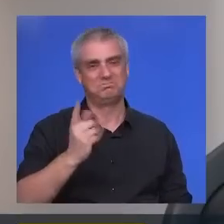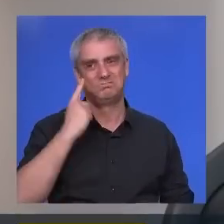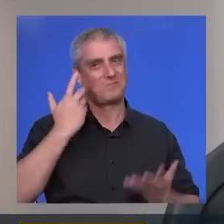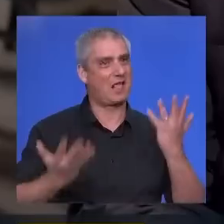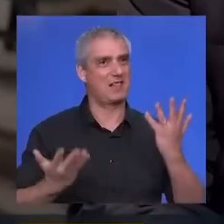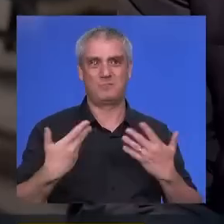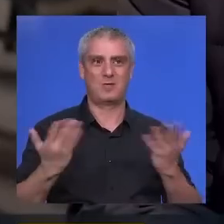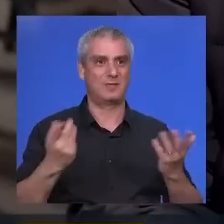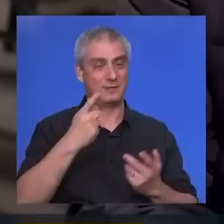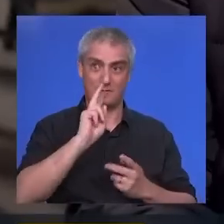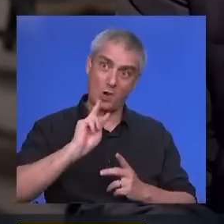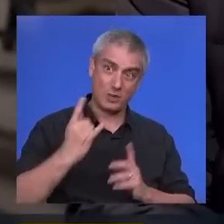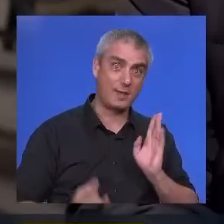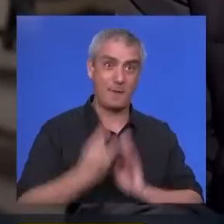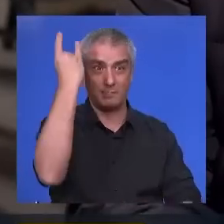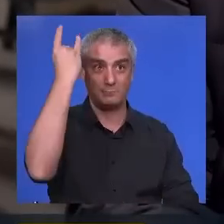again?